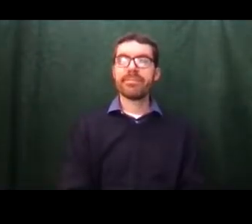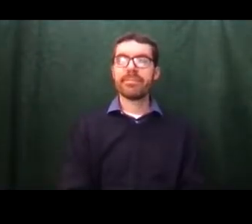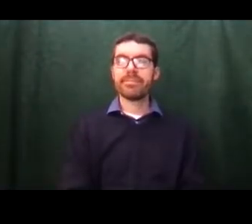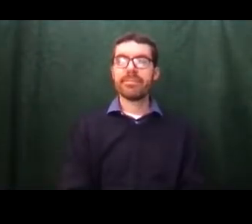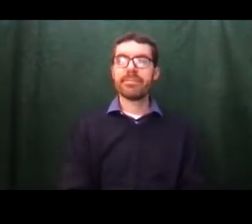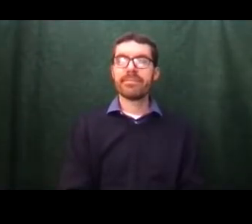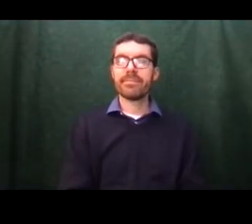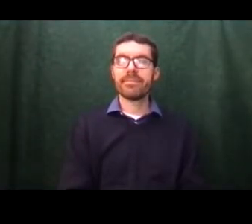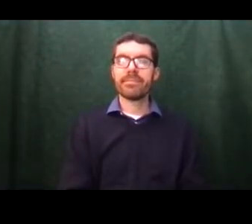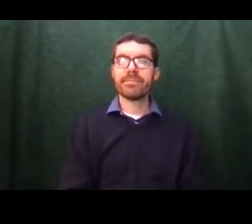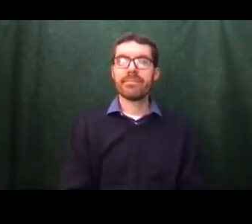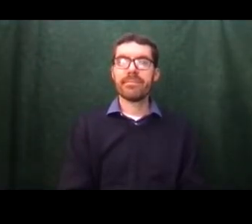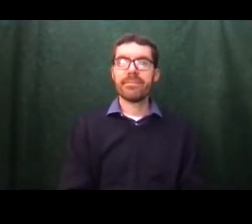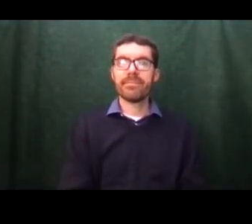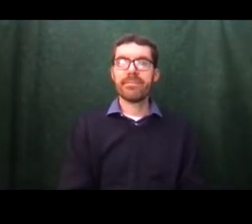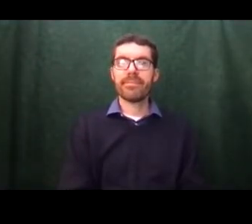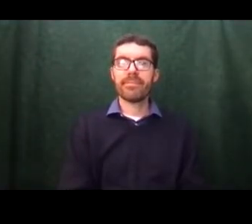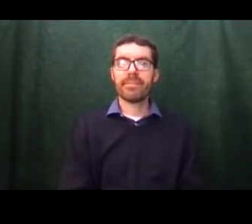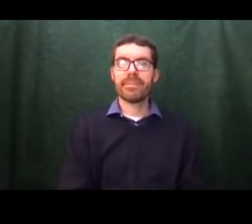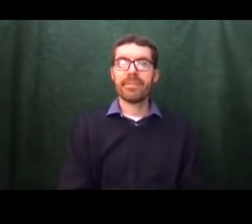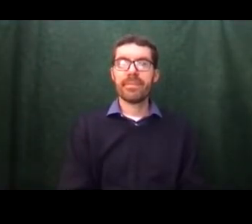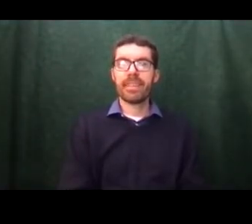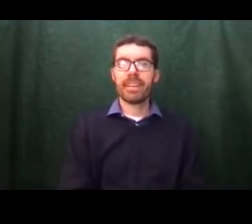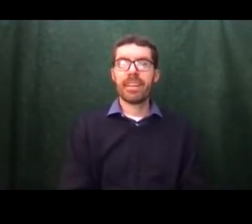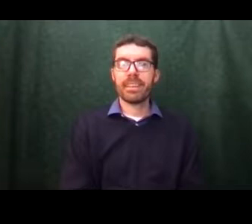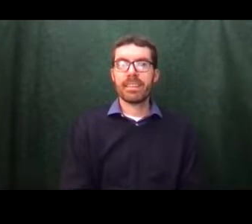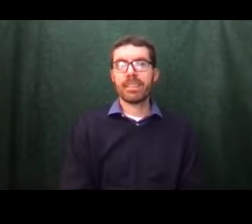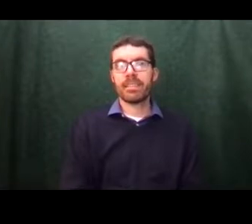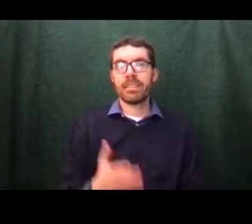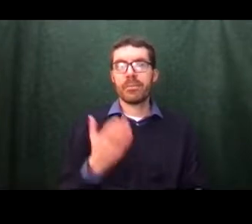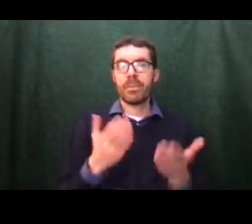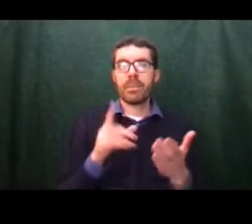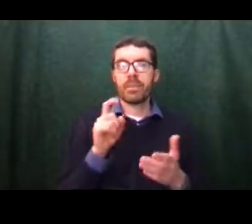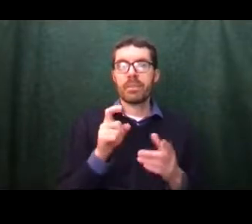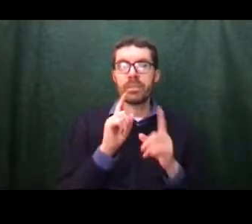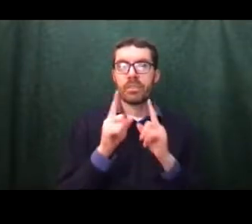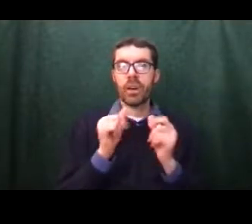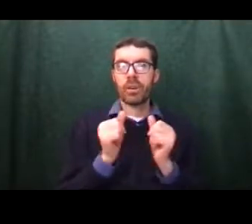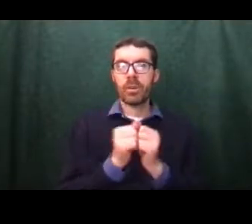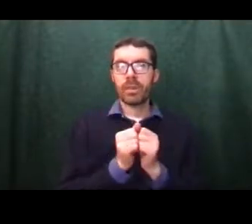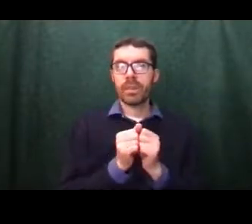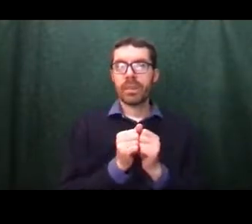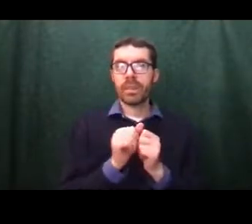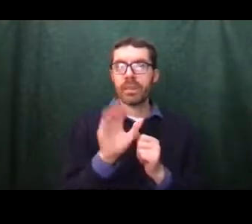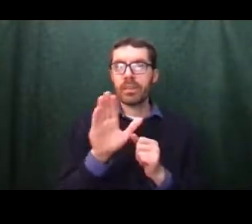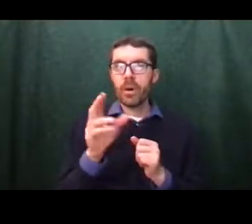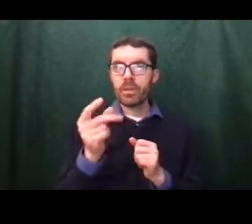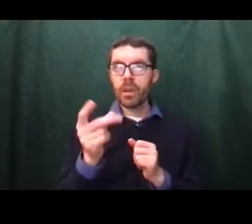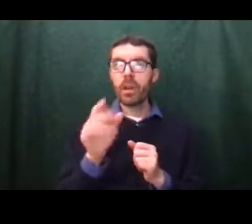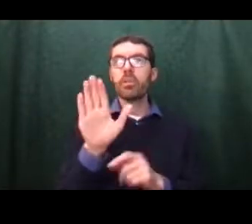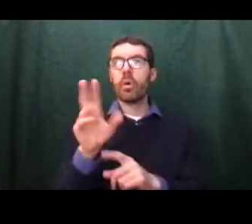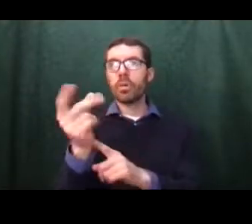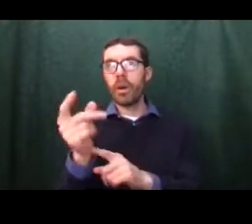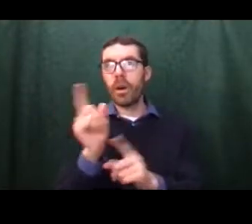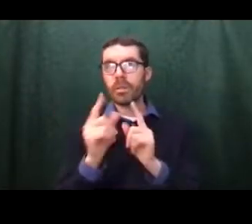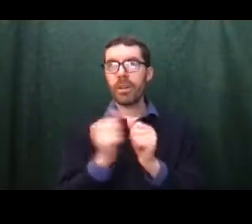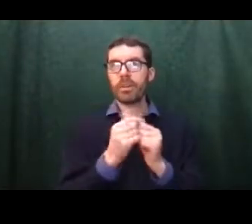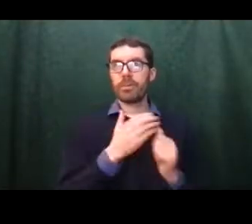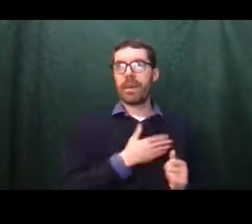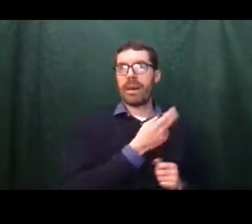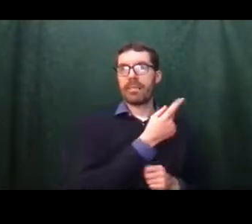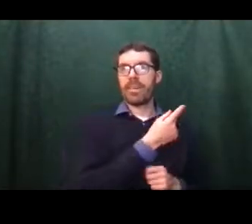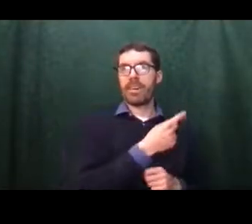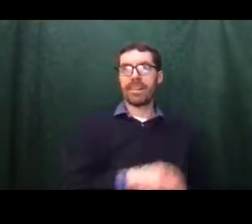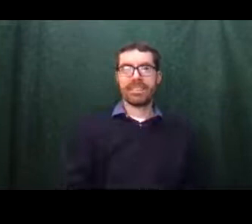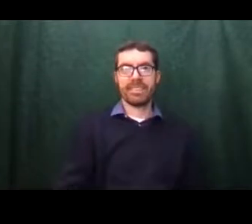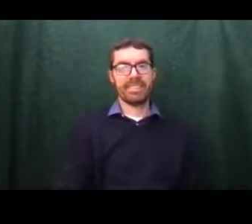I did want to just. Maybe I should talk to your dog too. So, or your dog can talk to my dog. I